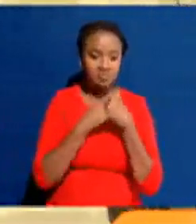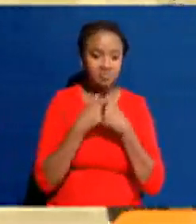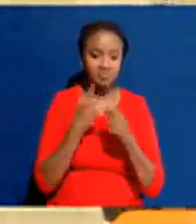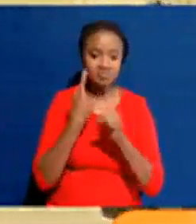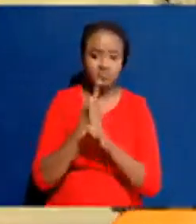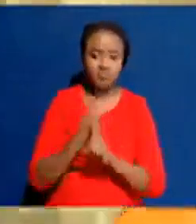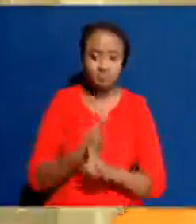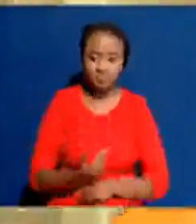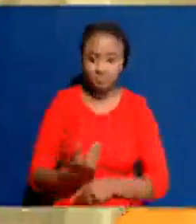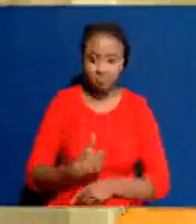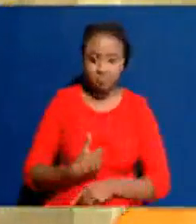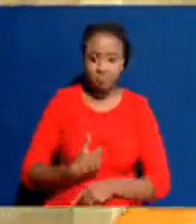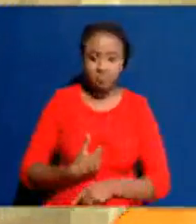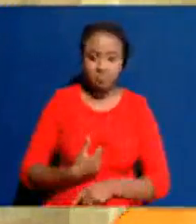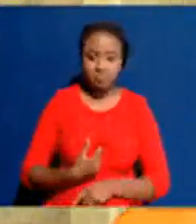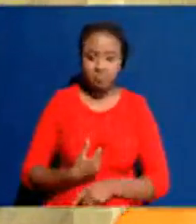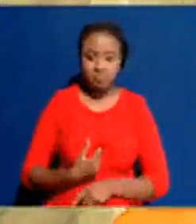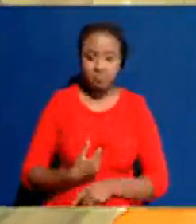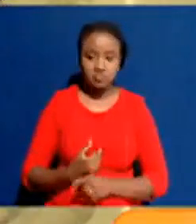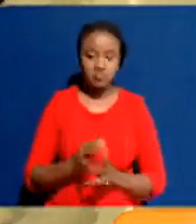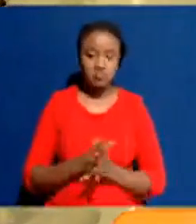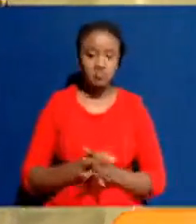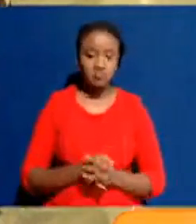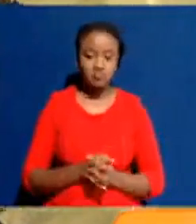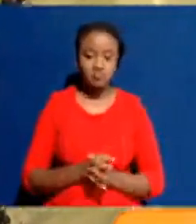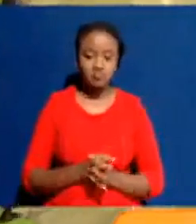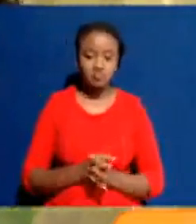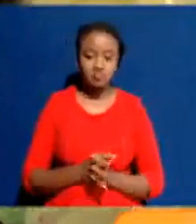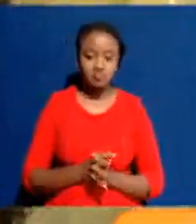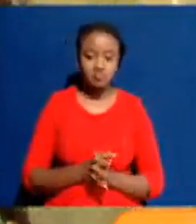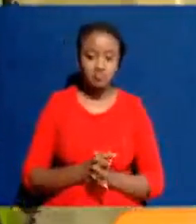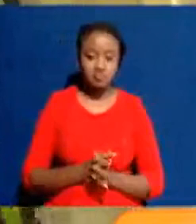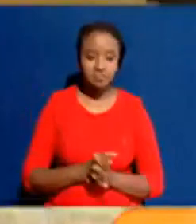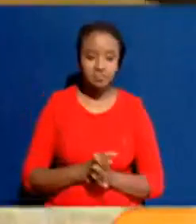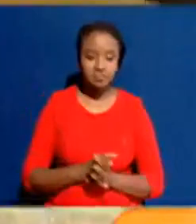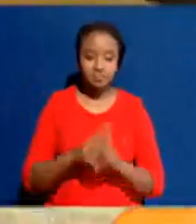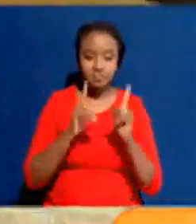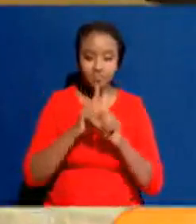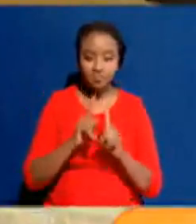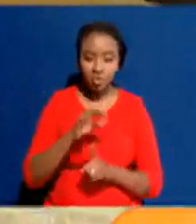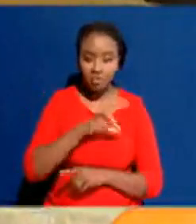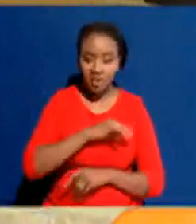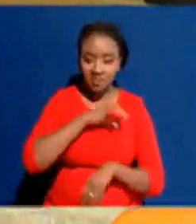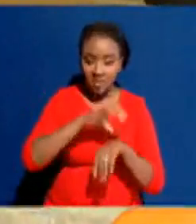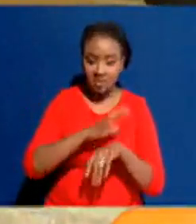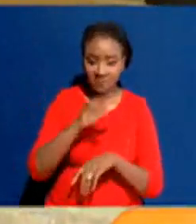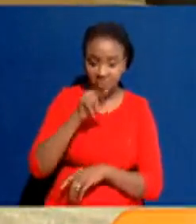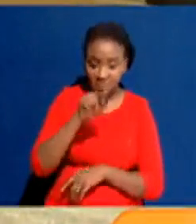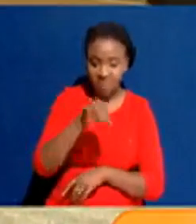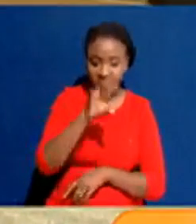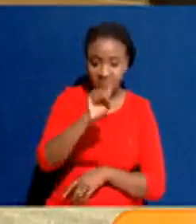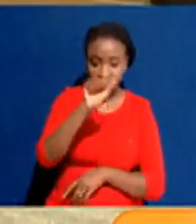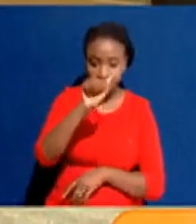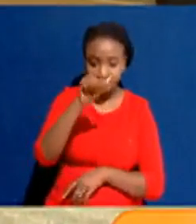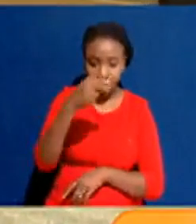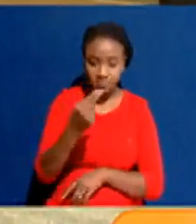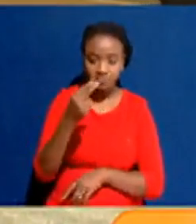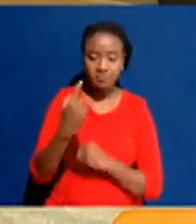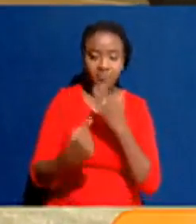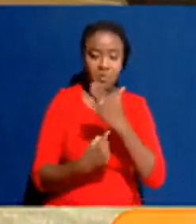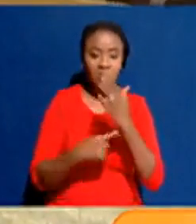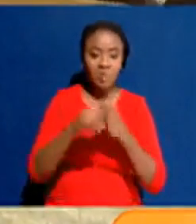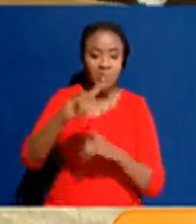low multiplication ratio in cassava seed system. The benefits of the SAH technology are, number one, it's low